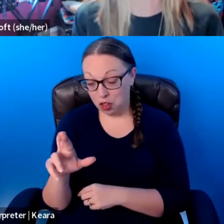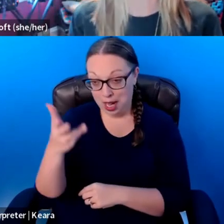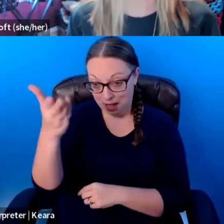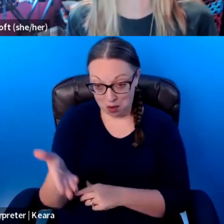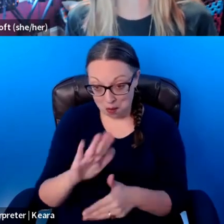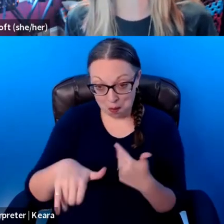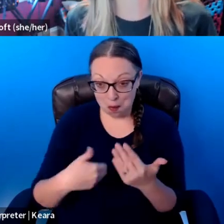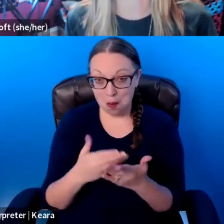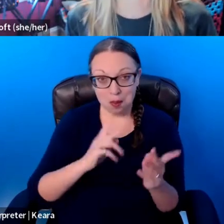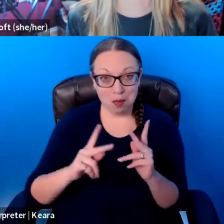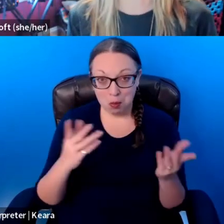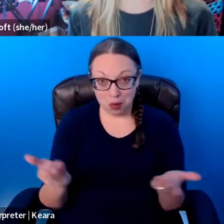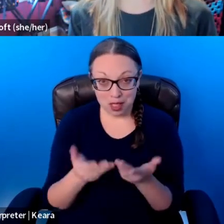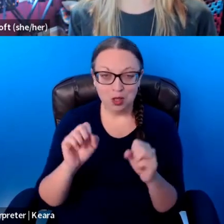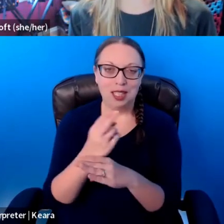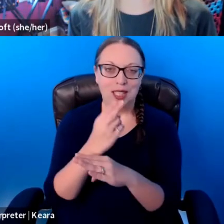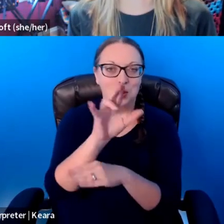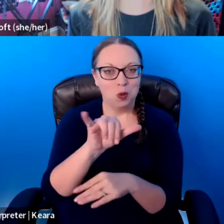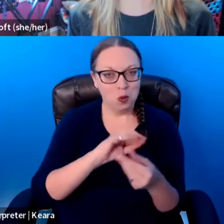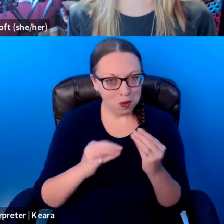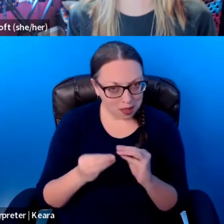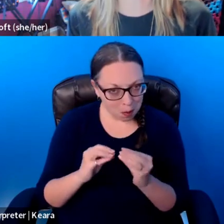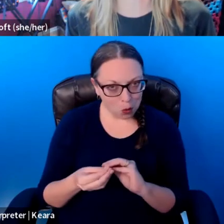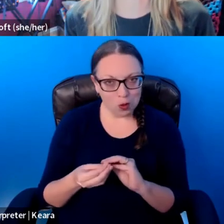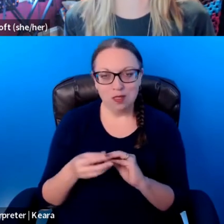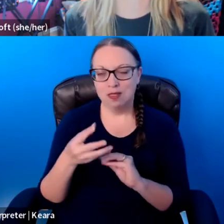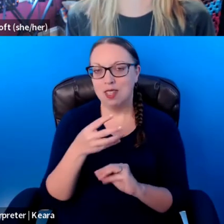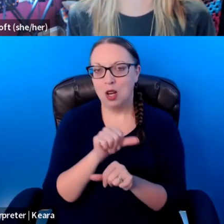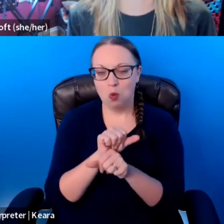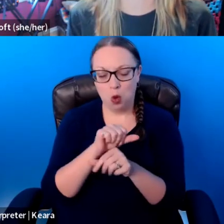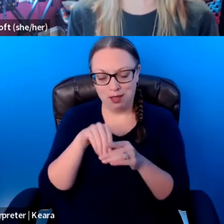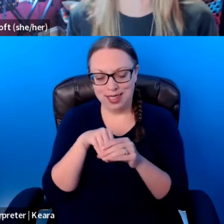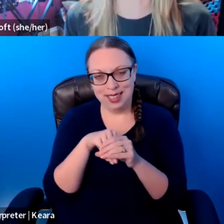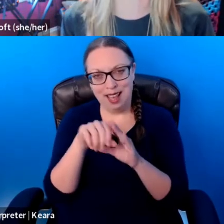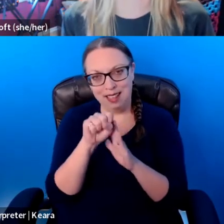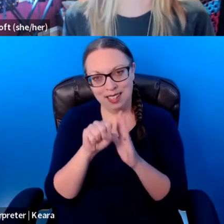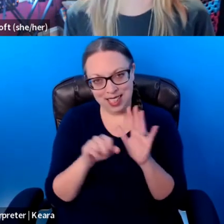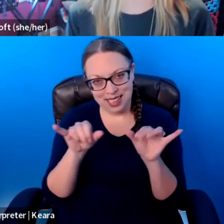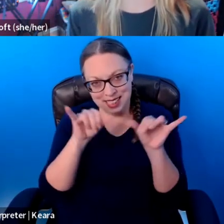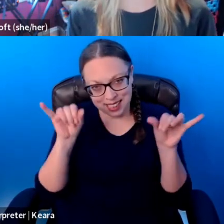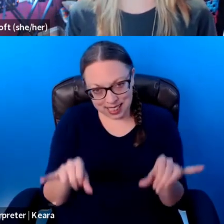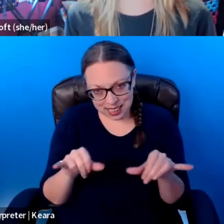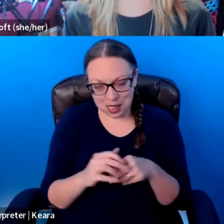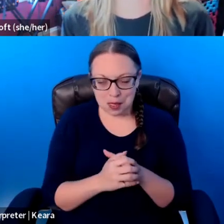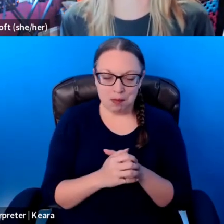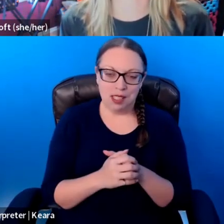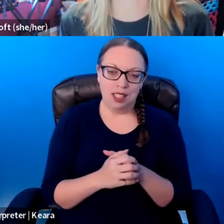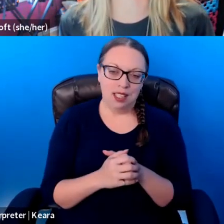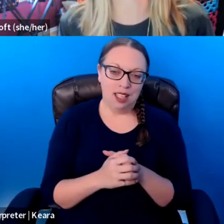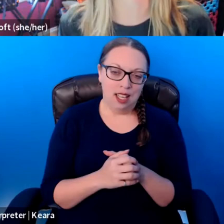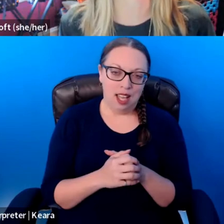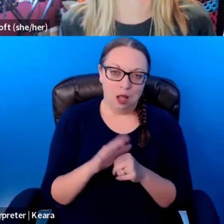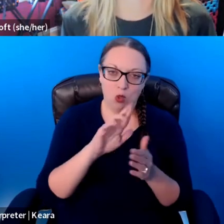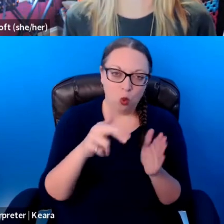here can use those numbers and work both within state systems, if you're working in state systems, in your roles